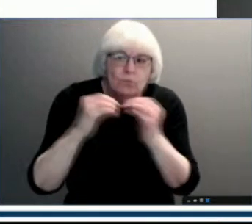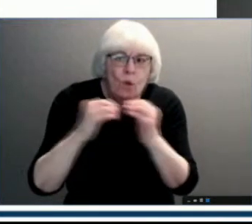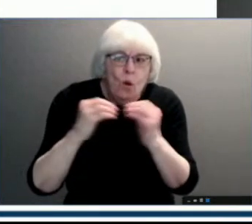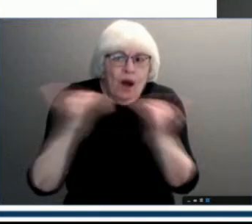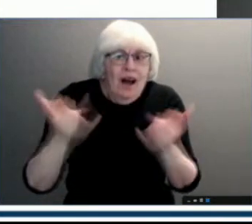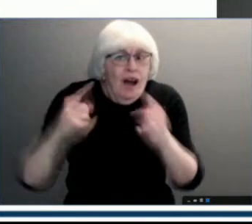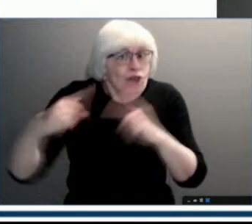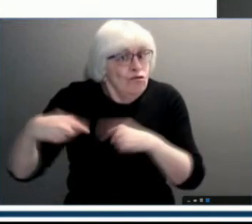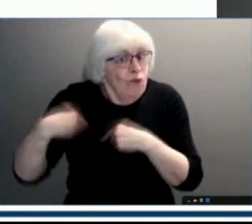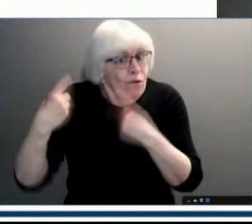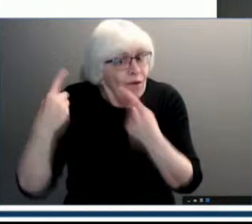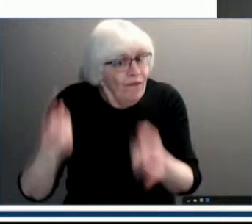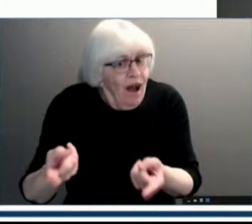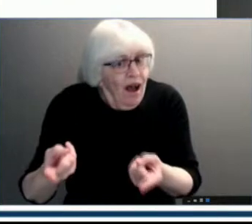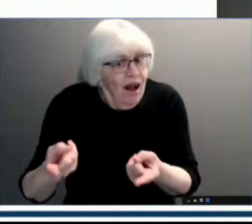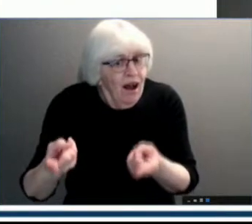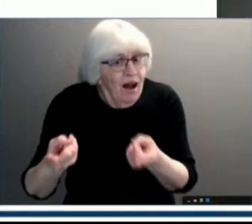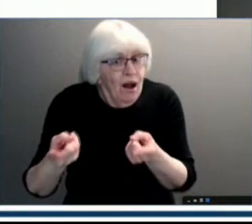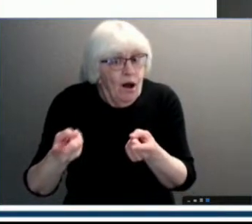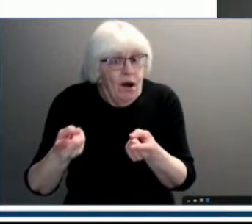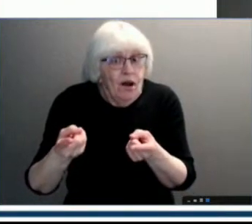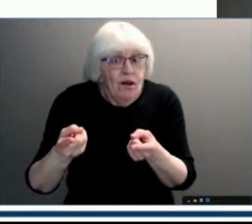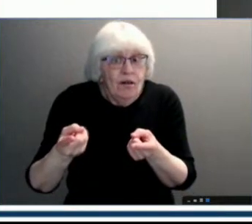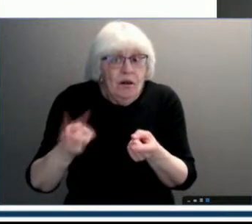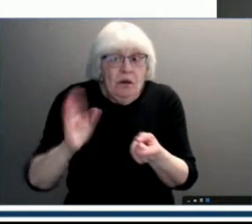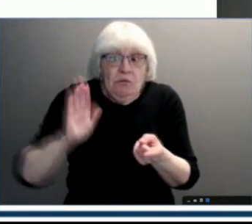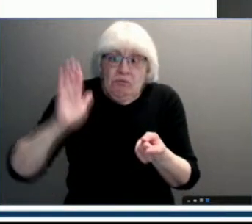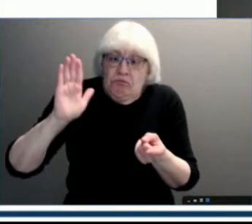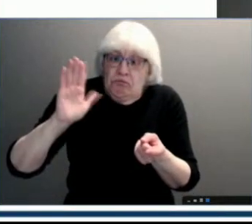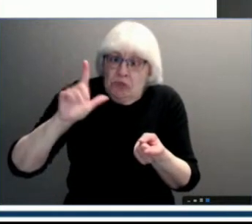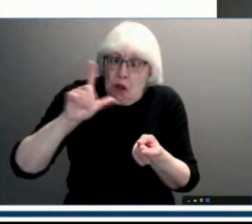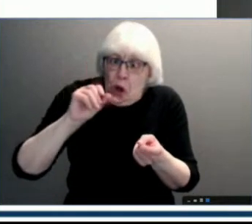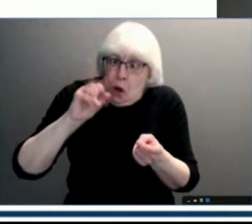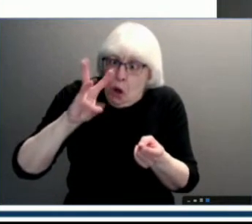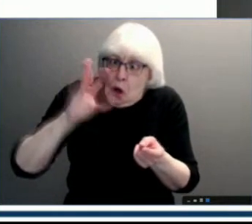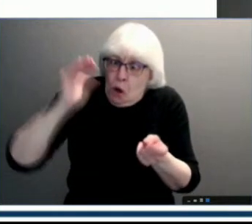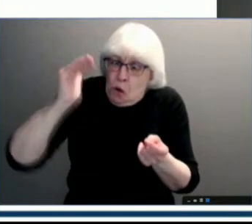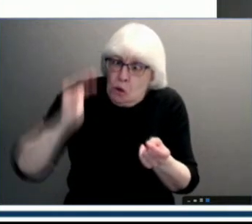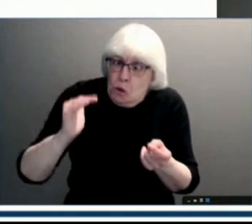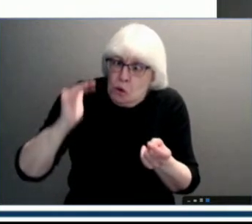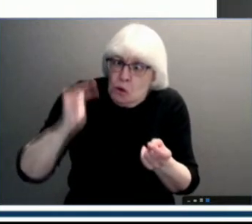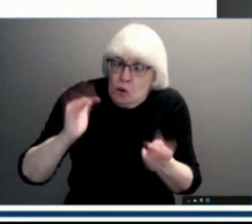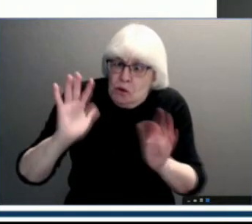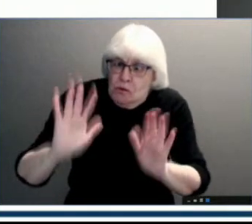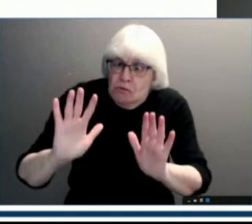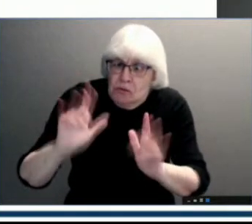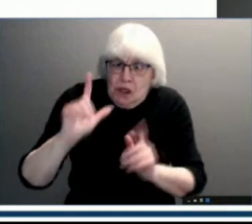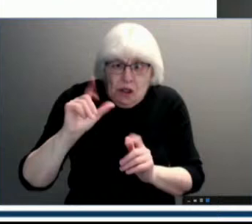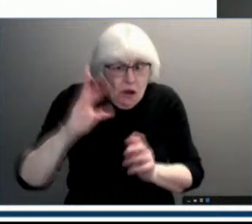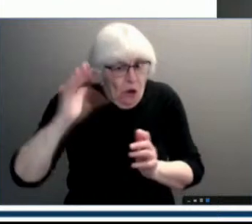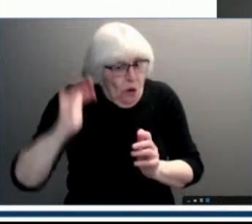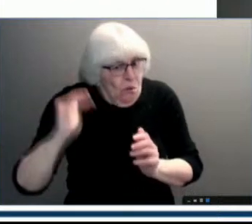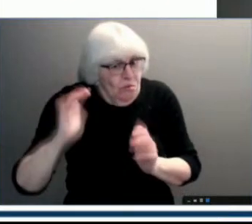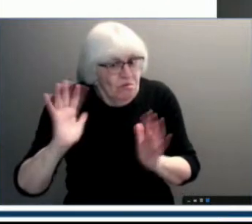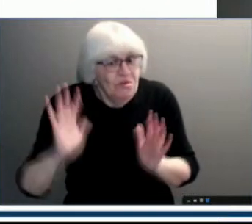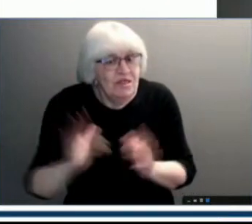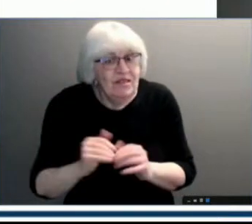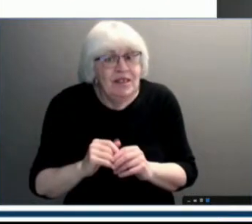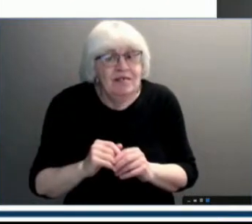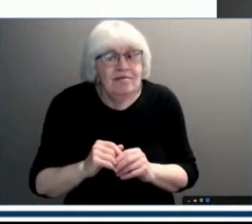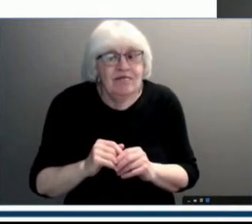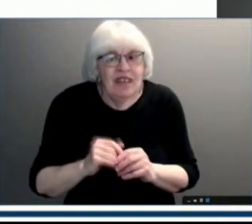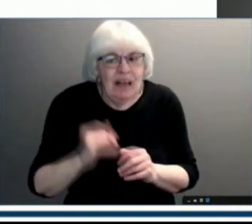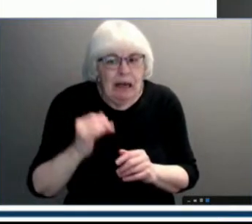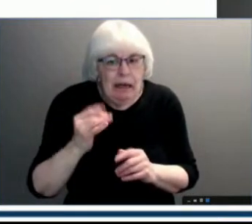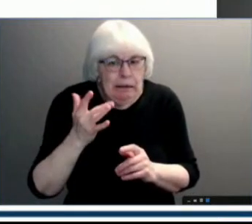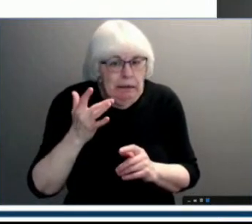We're probably less than 0.5% of our cases and of the known cases. And if we assume that there's many more cases